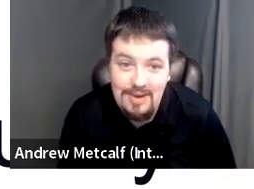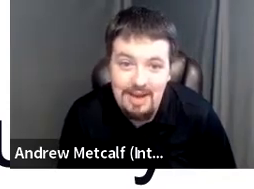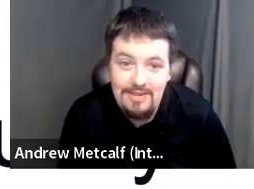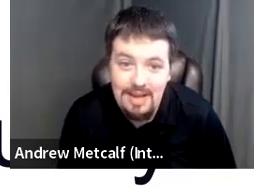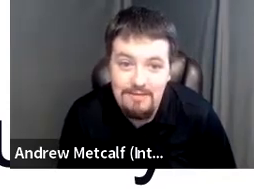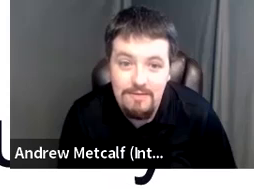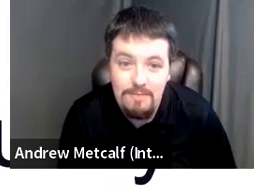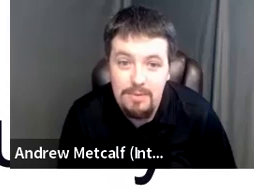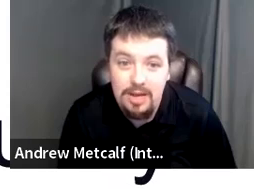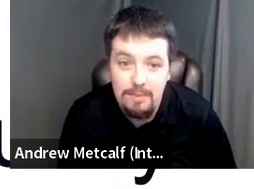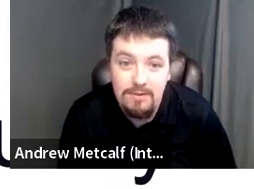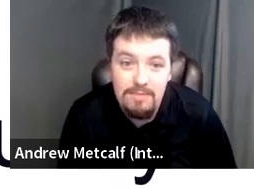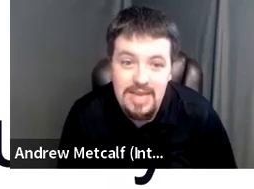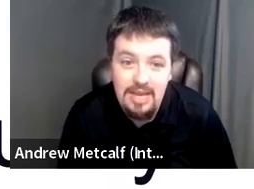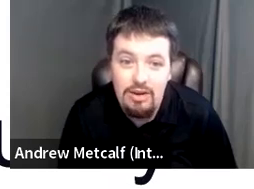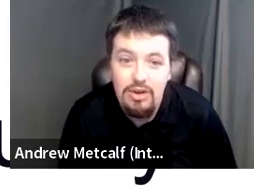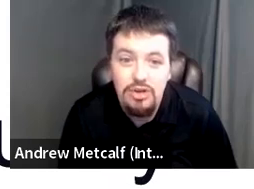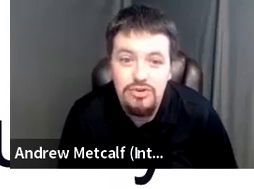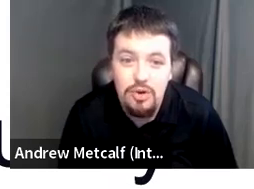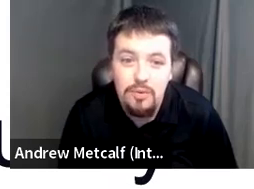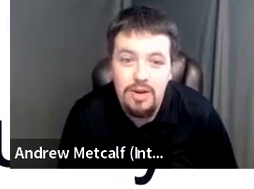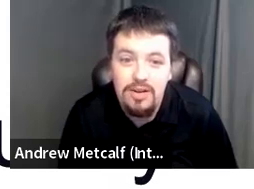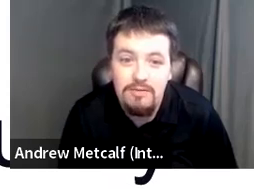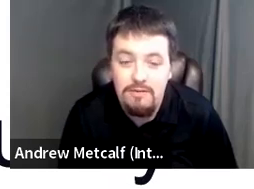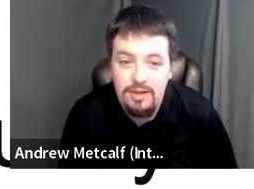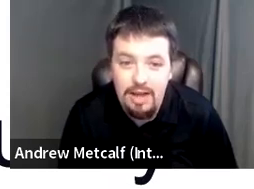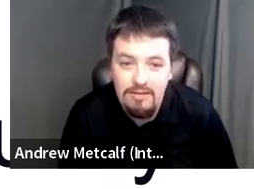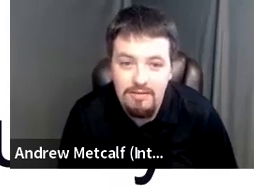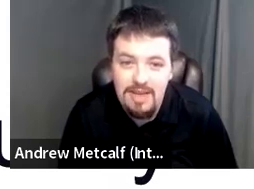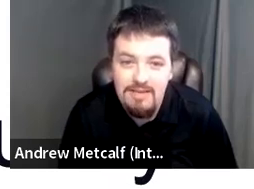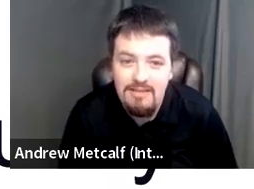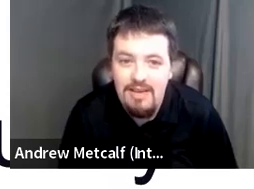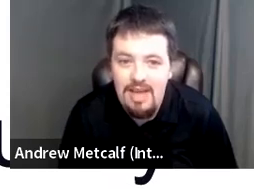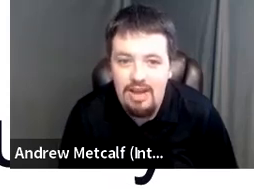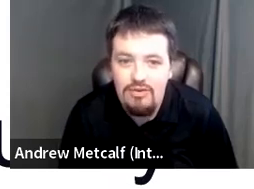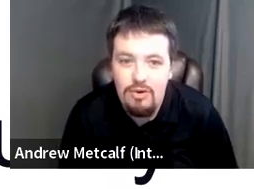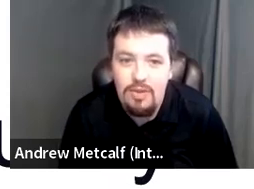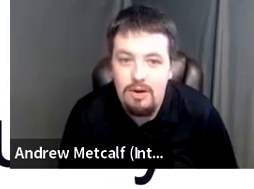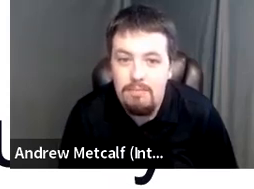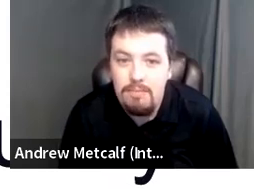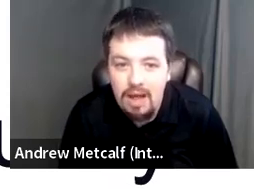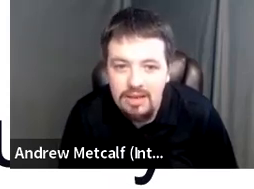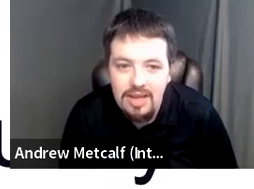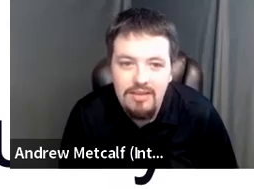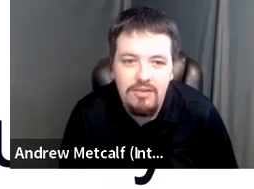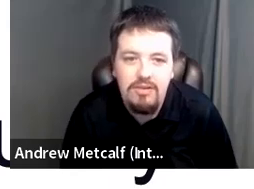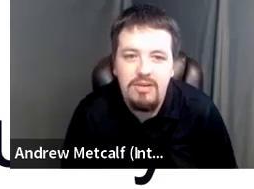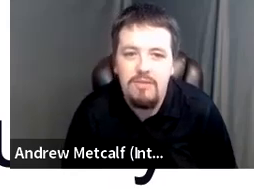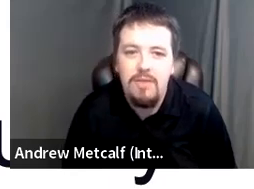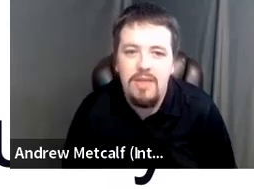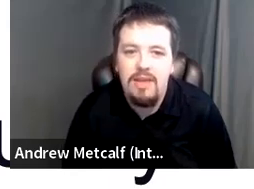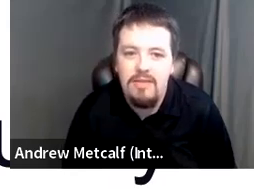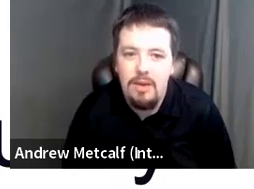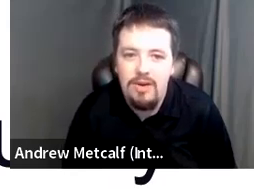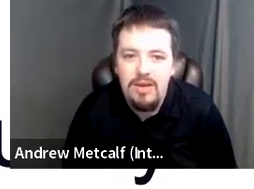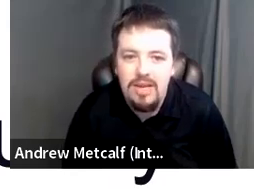and they would have deaf people to come speak and show their different philosophies and show their politics and